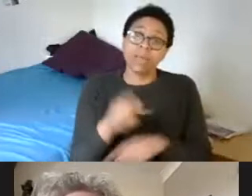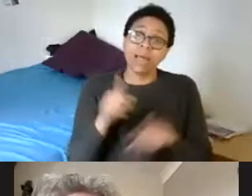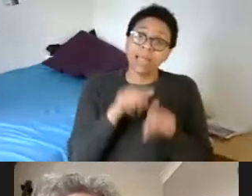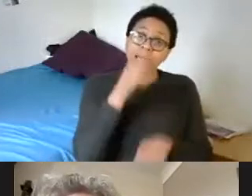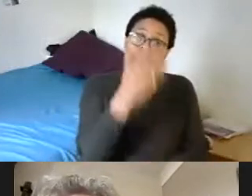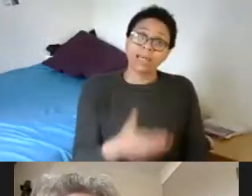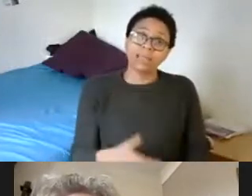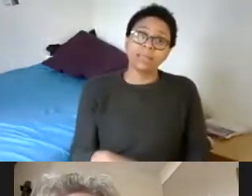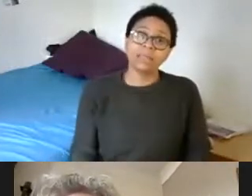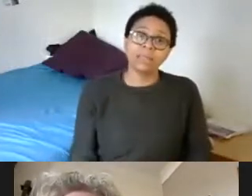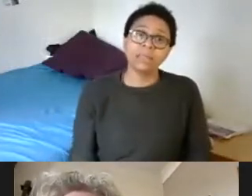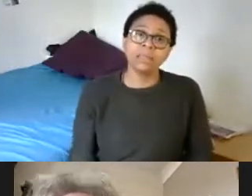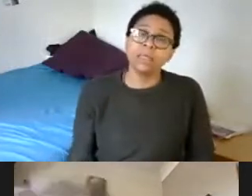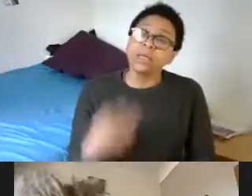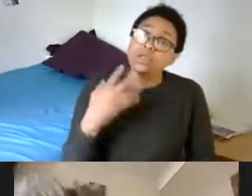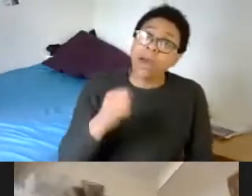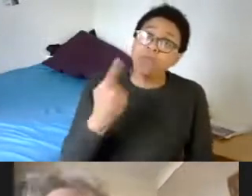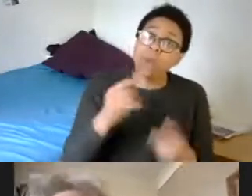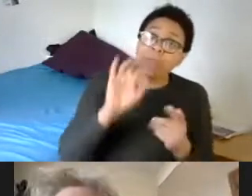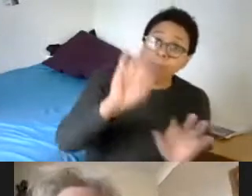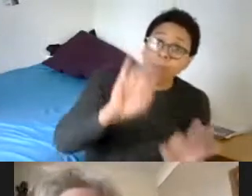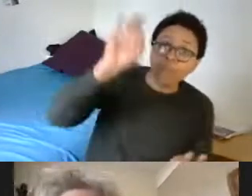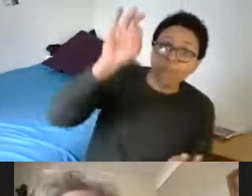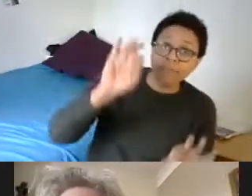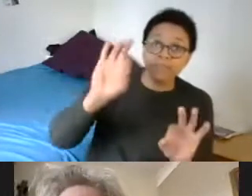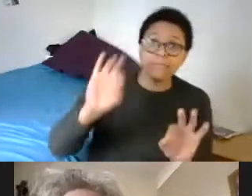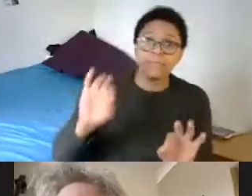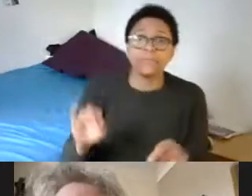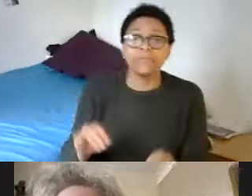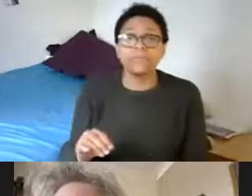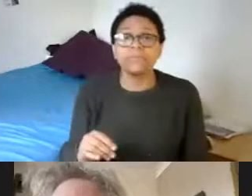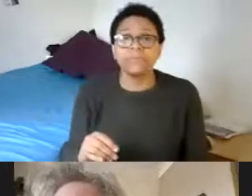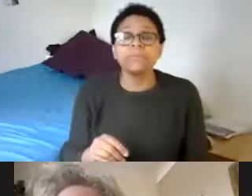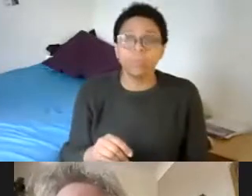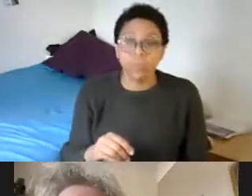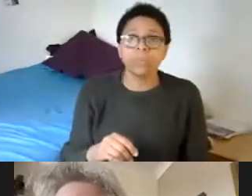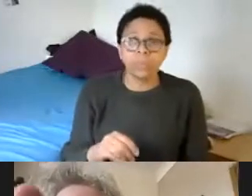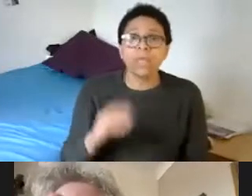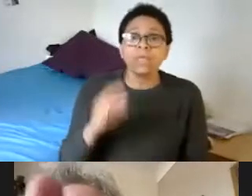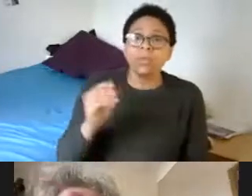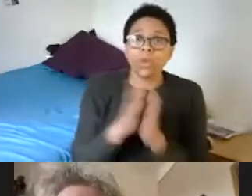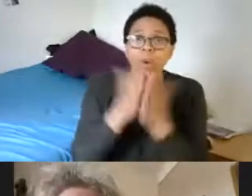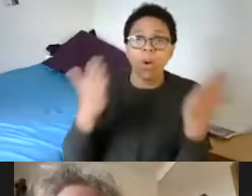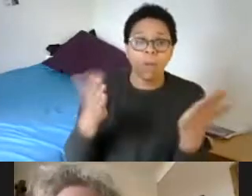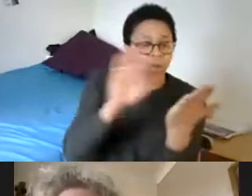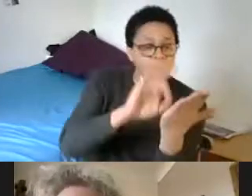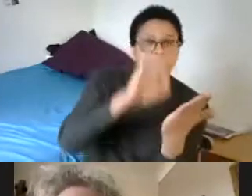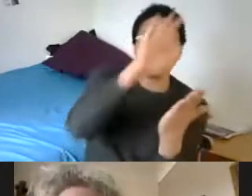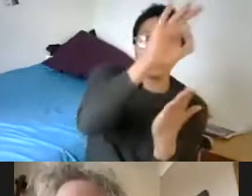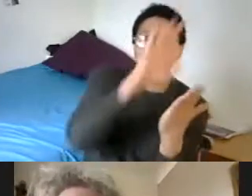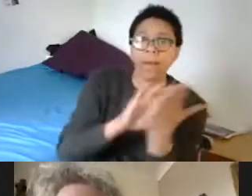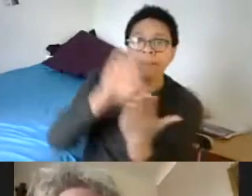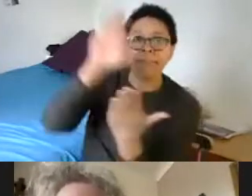Oh, are they lifting flap ones as well? Yes, I think the other one is a lifting flap one. Yeah. These are fascinating things. We